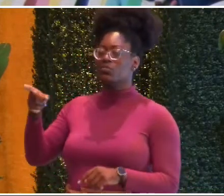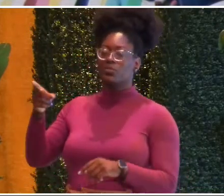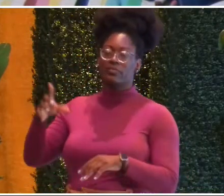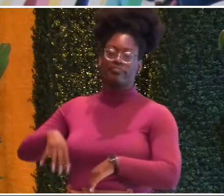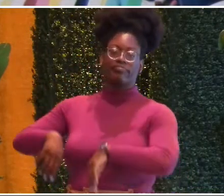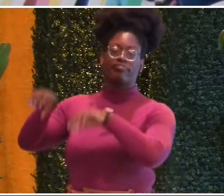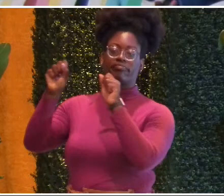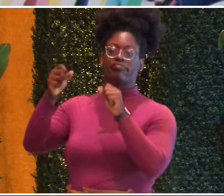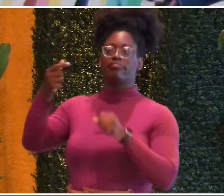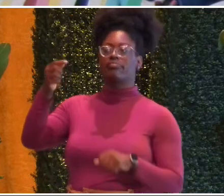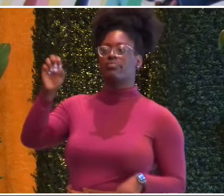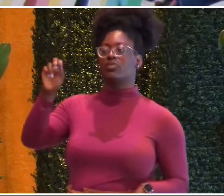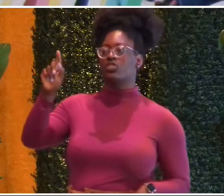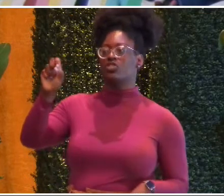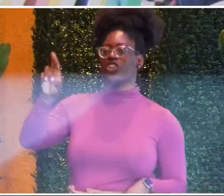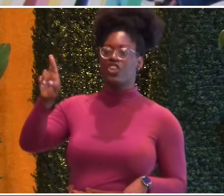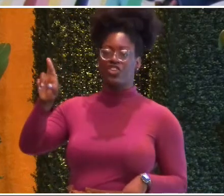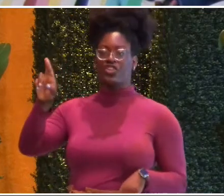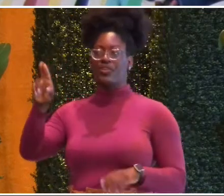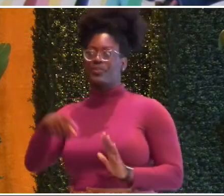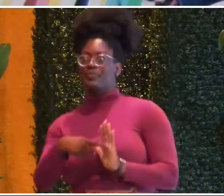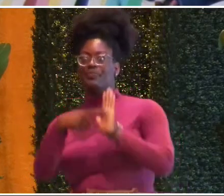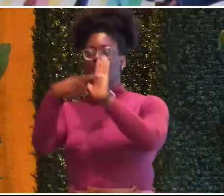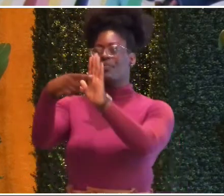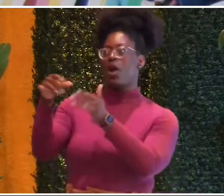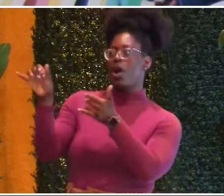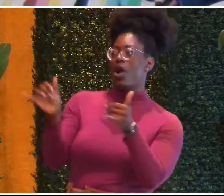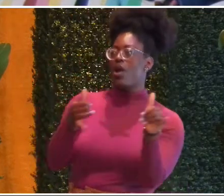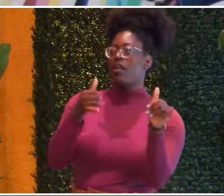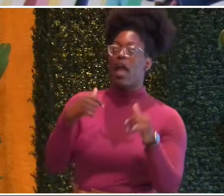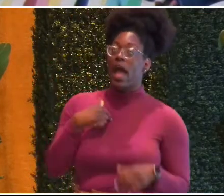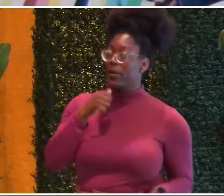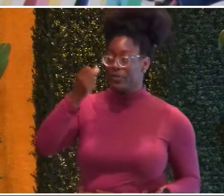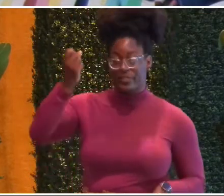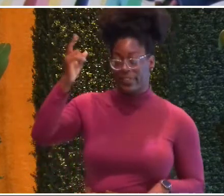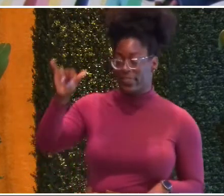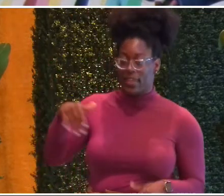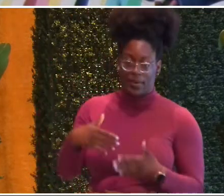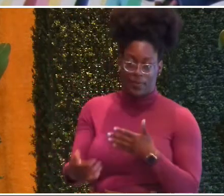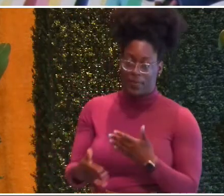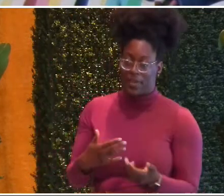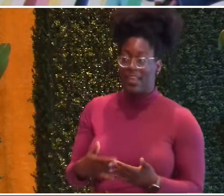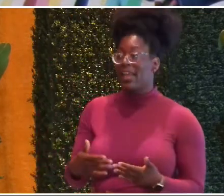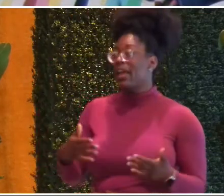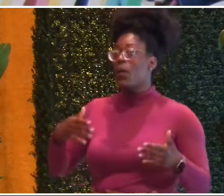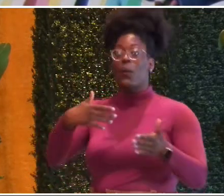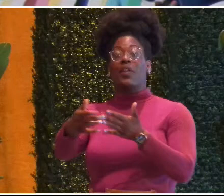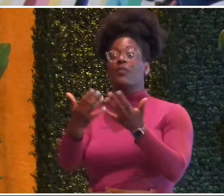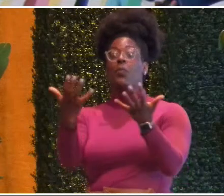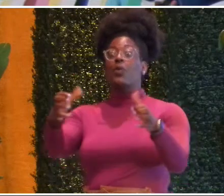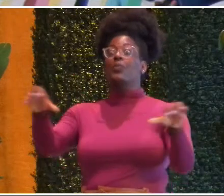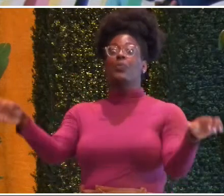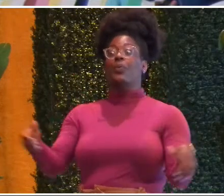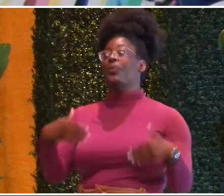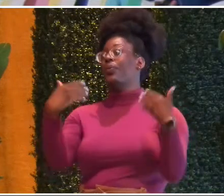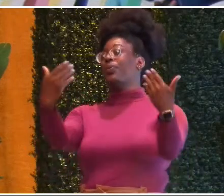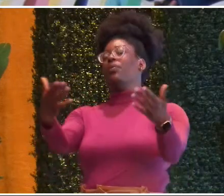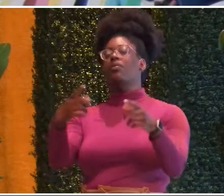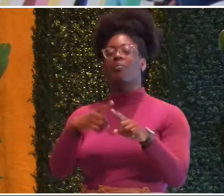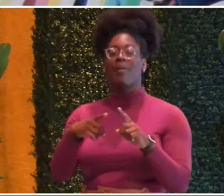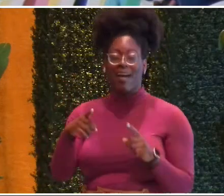reveal? First of all, like, I do what you want to do, but like literally wildfires have been caused by